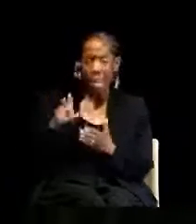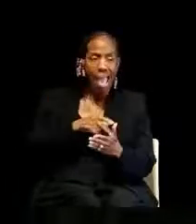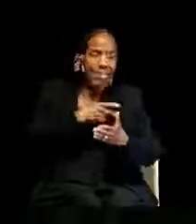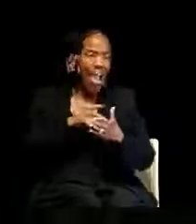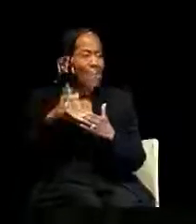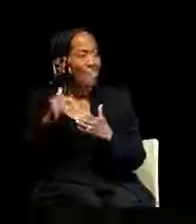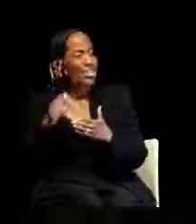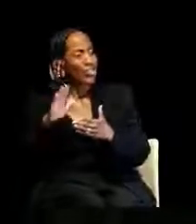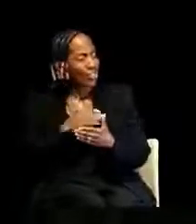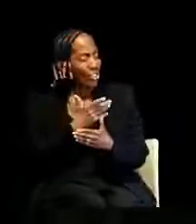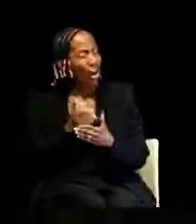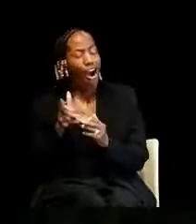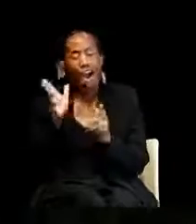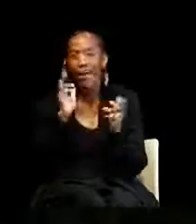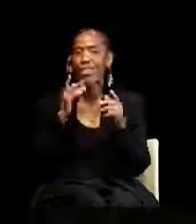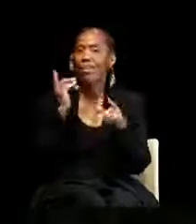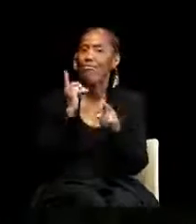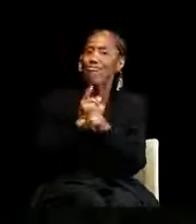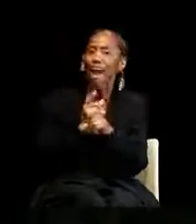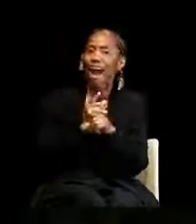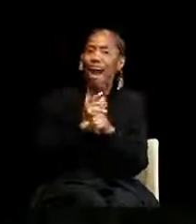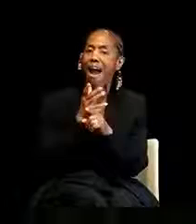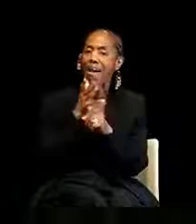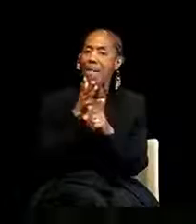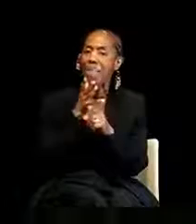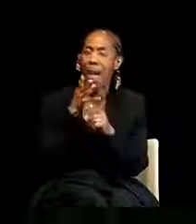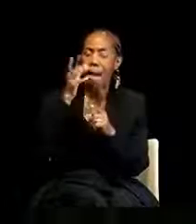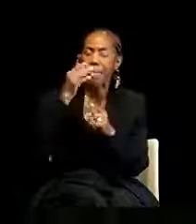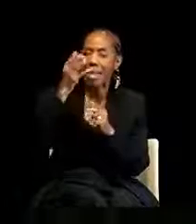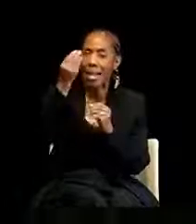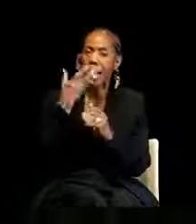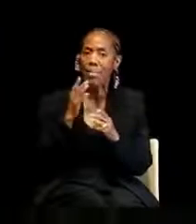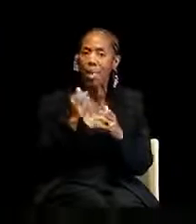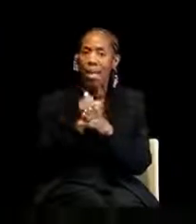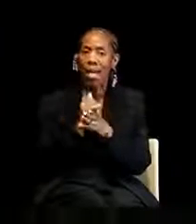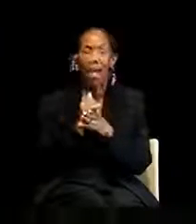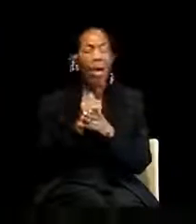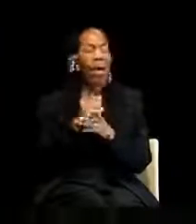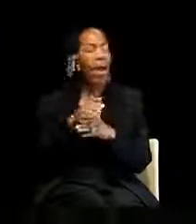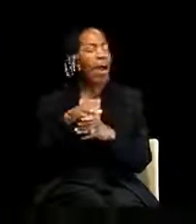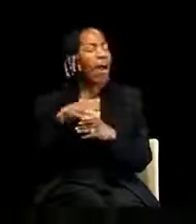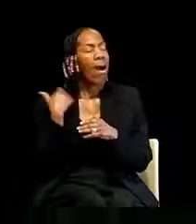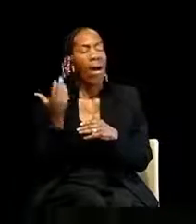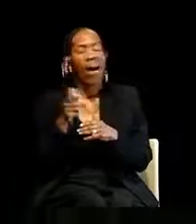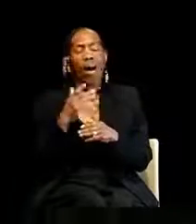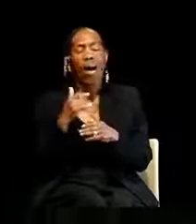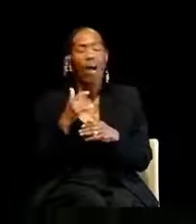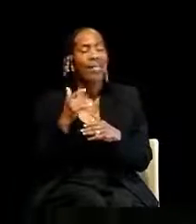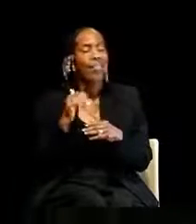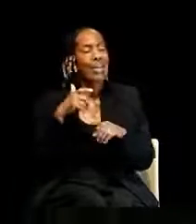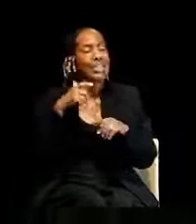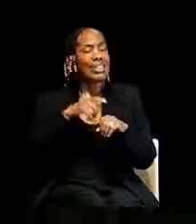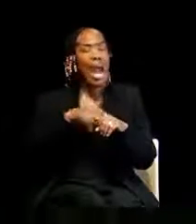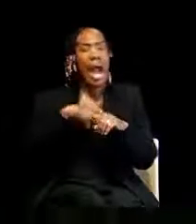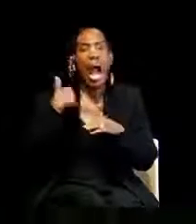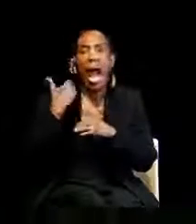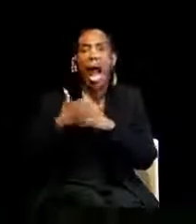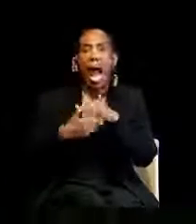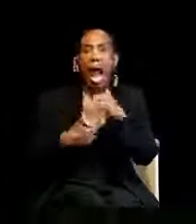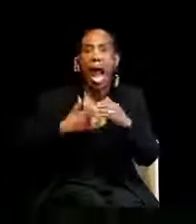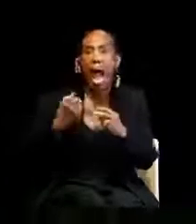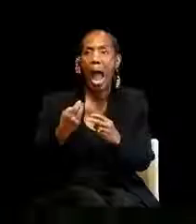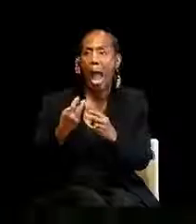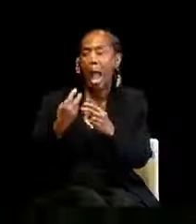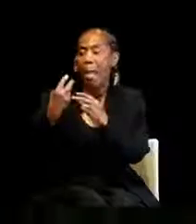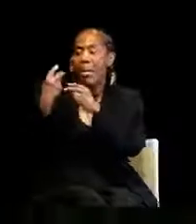this is the song that I would hear." And in that explanation, I find them almost time traveling, right? And they're going back